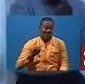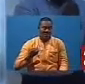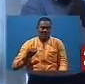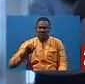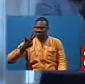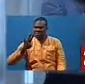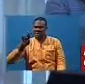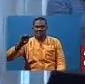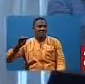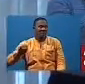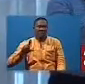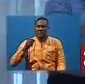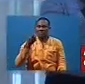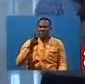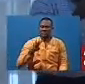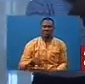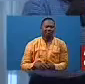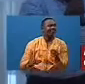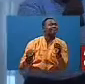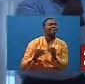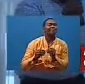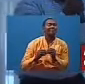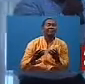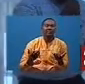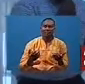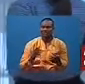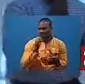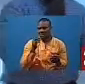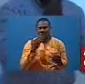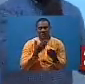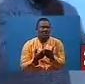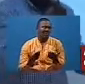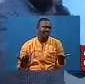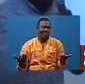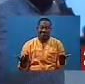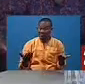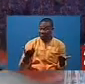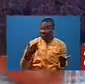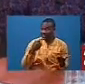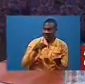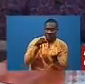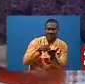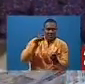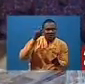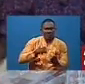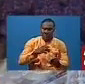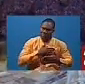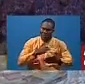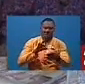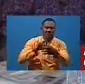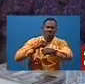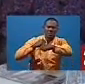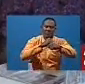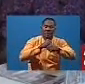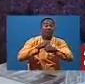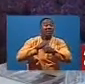to 7% in 2012, adding that it is not encouraging. He said the media must be committed to protecting the